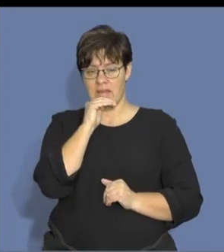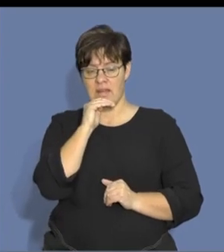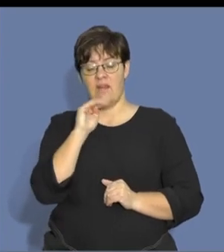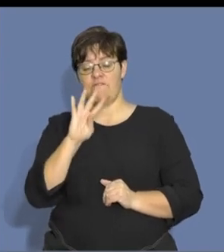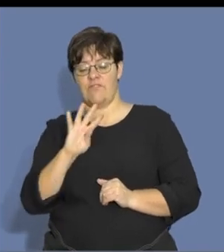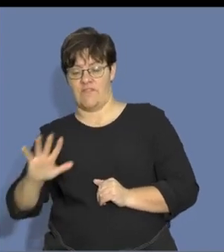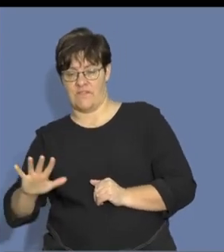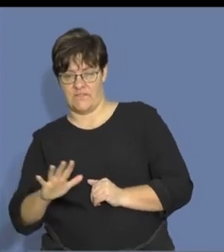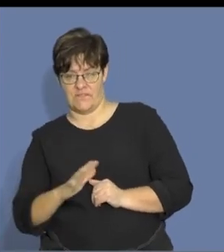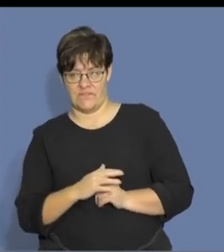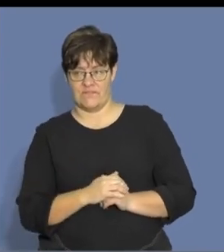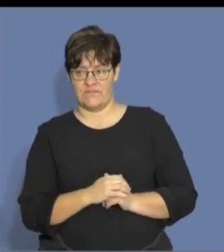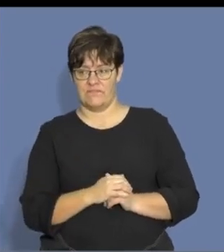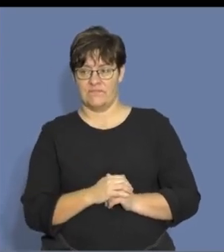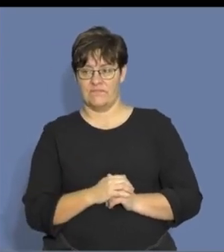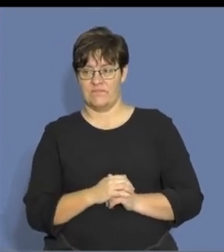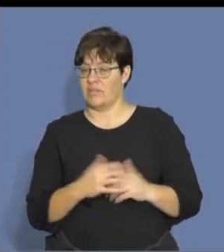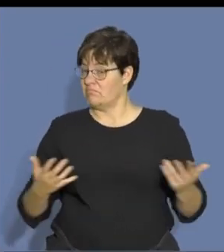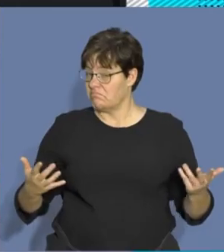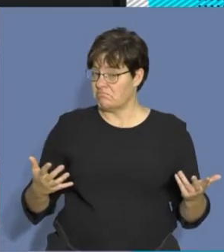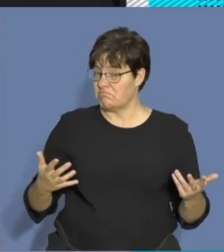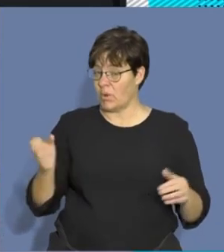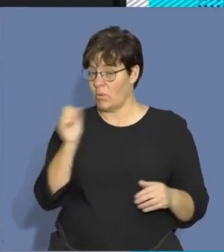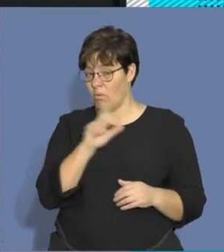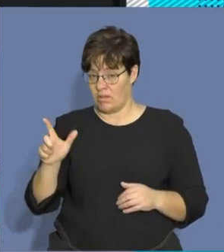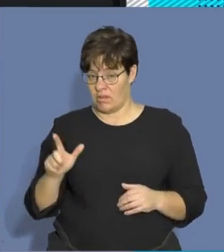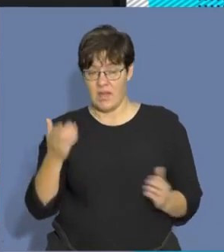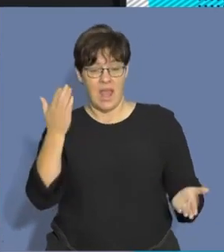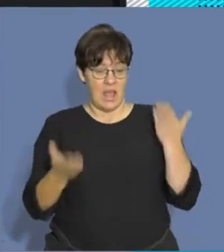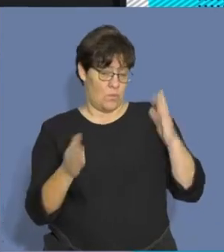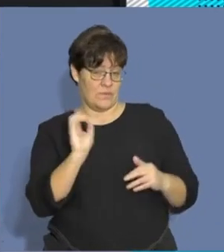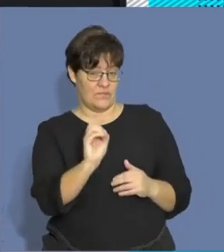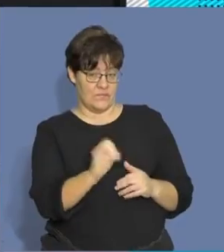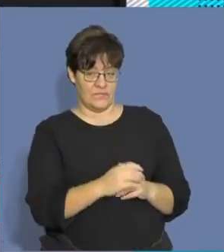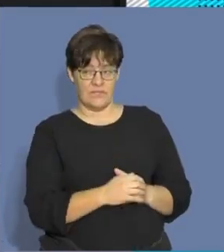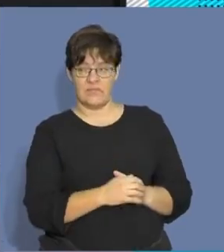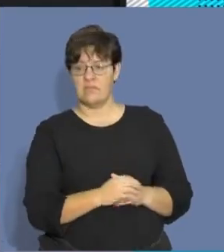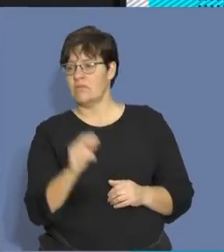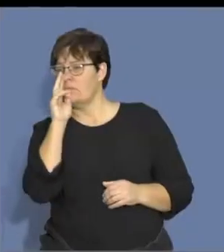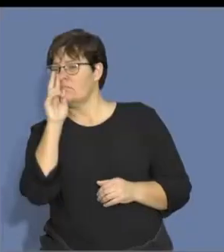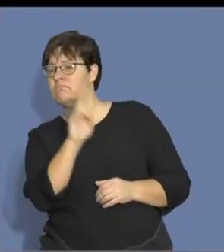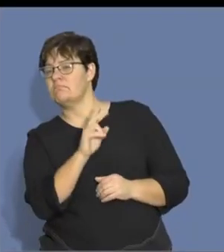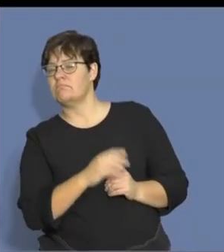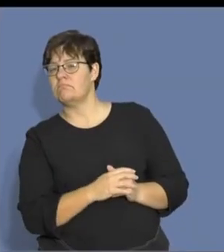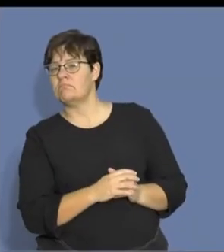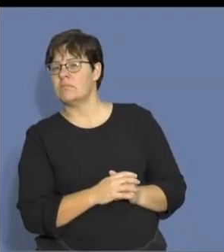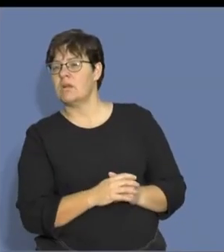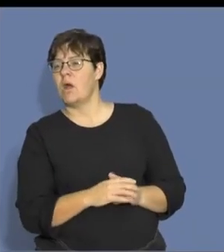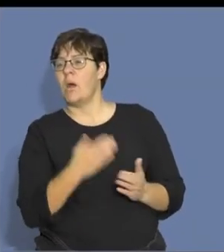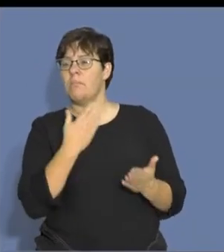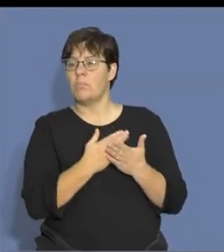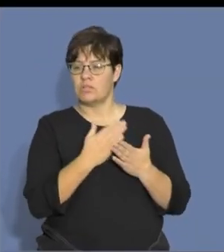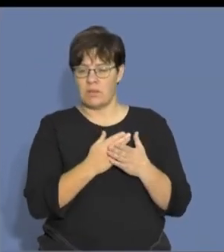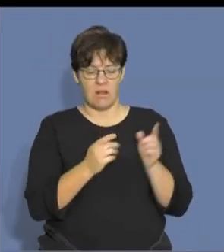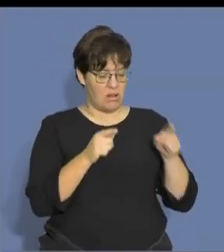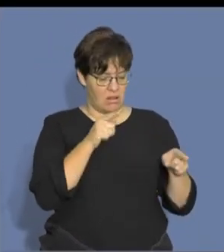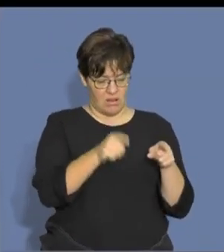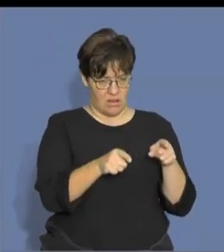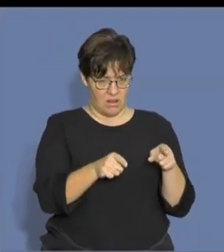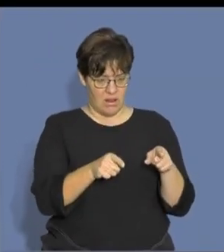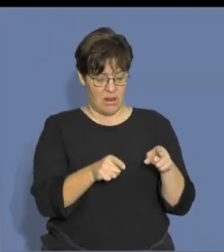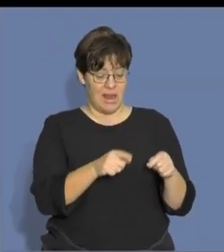45. Cool, so I have my equation. So let's read the question. It says, determine the possible coordinates of